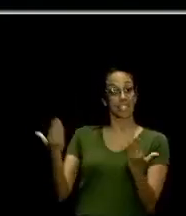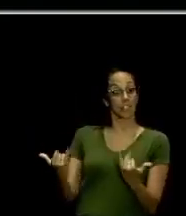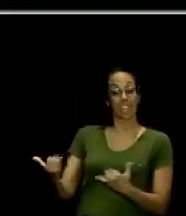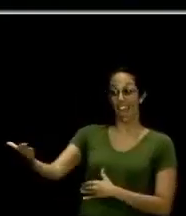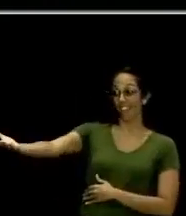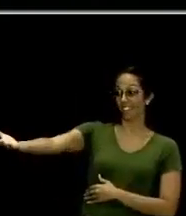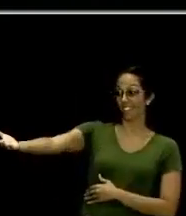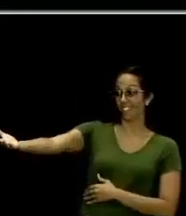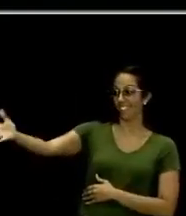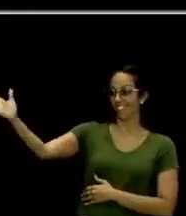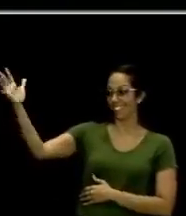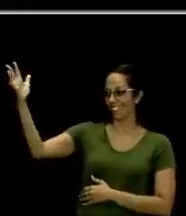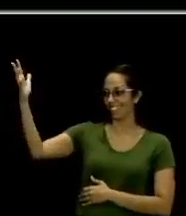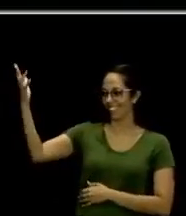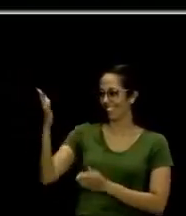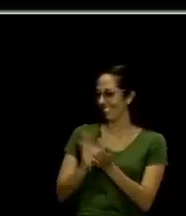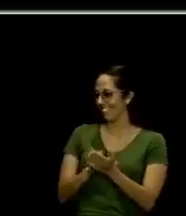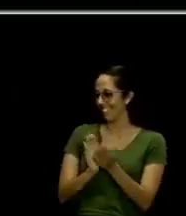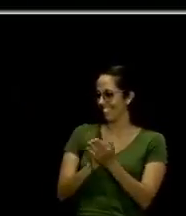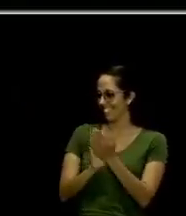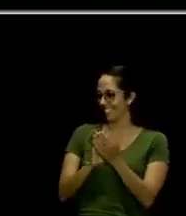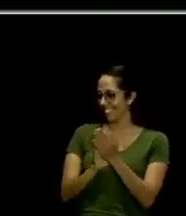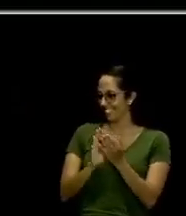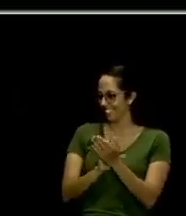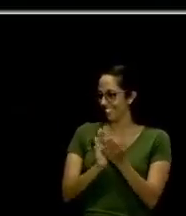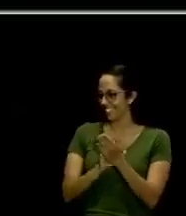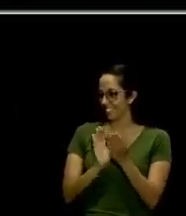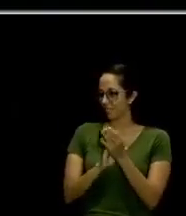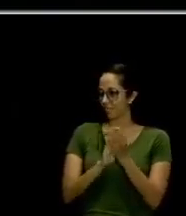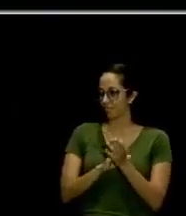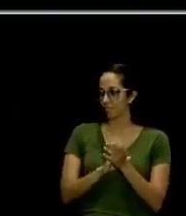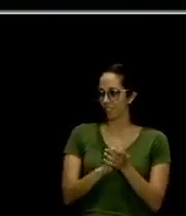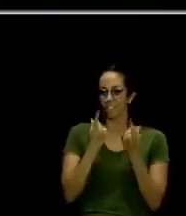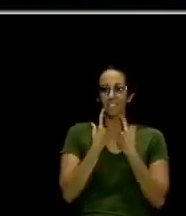everybody give him a huge round of applause.